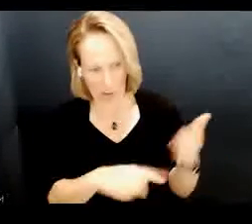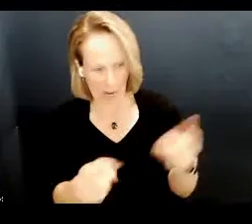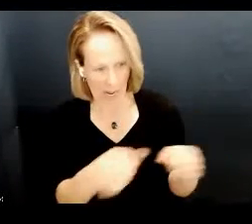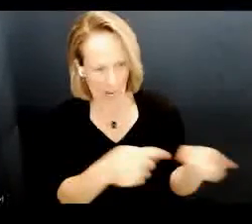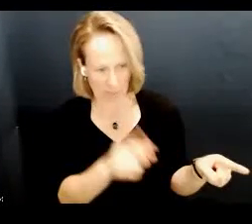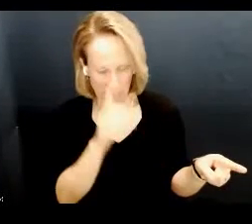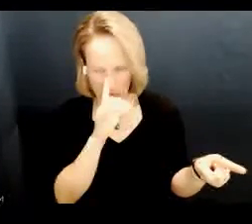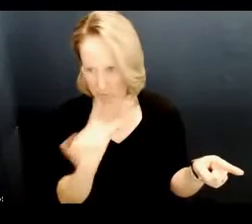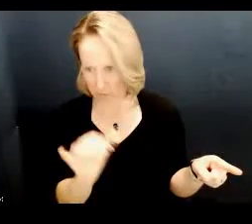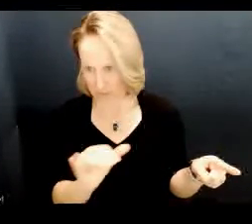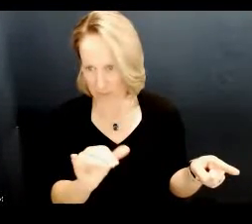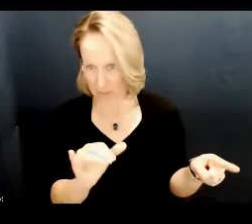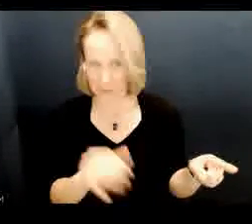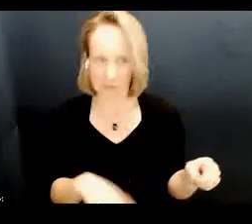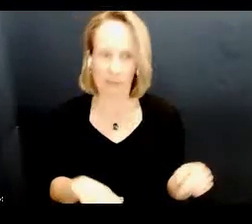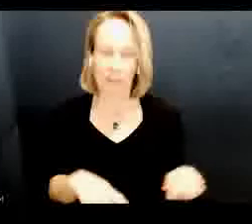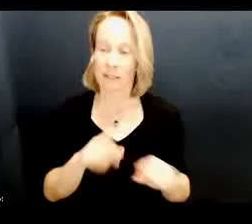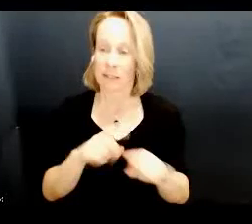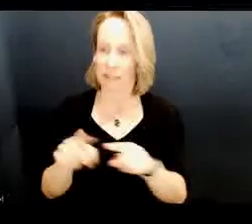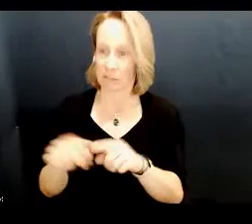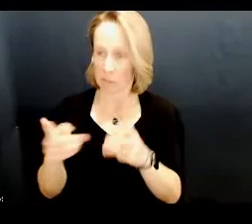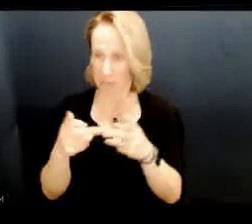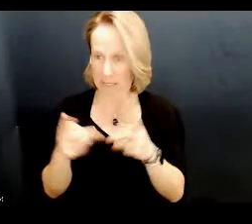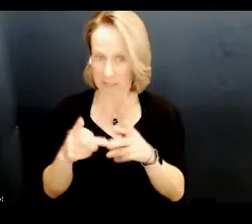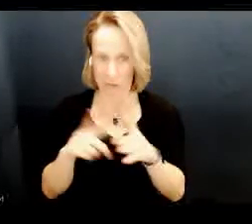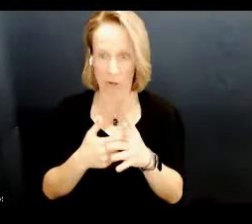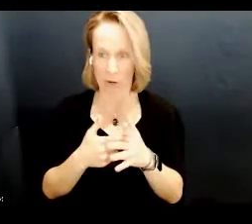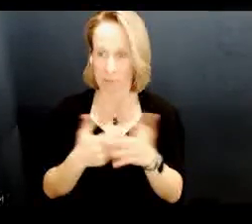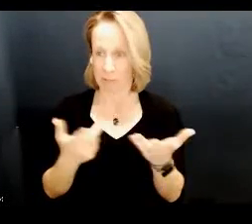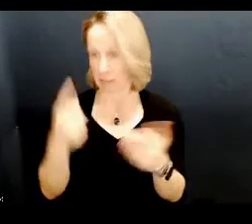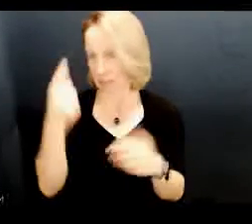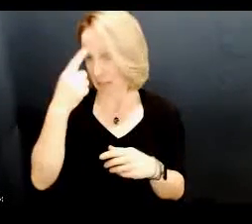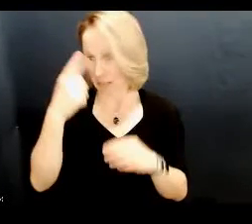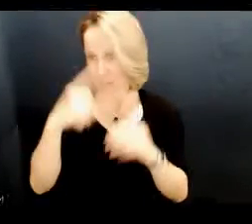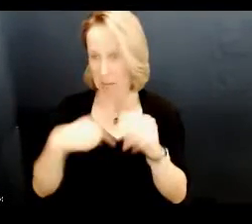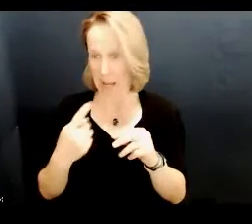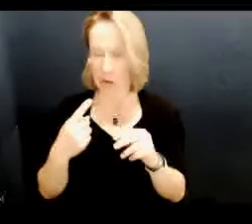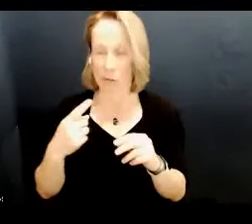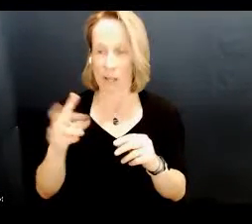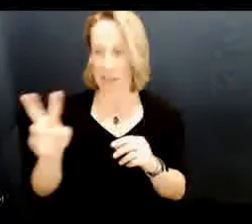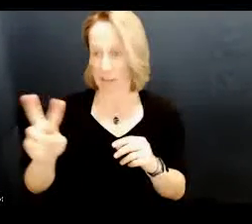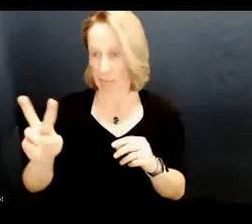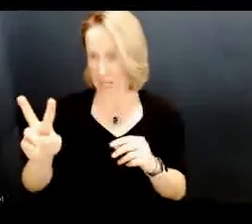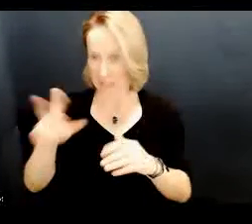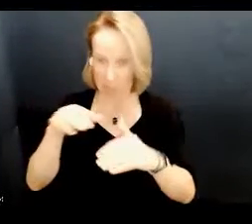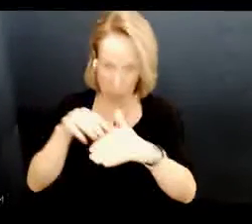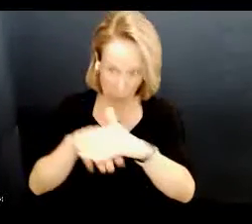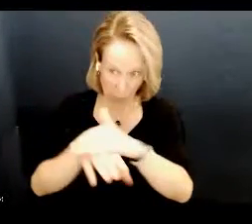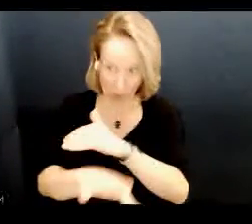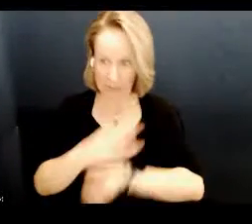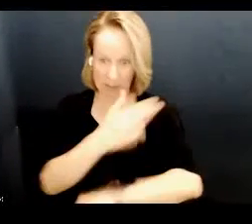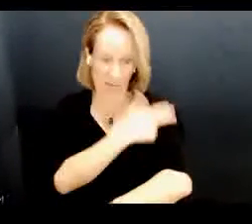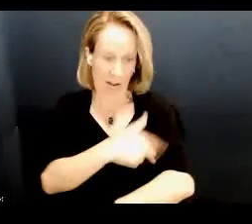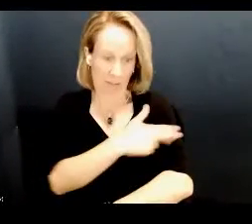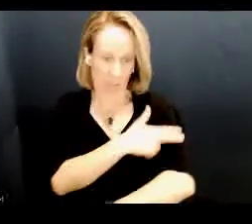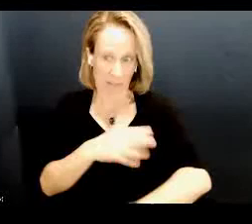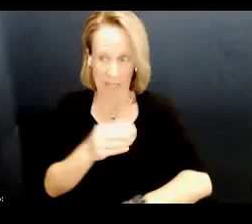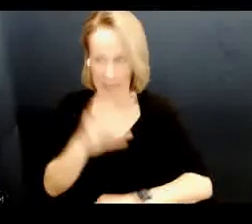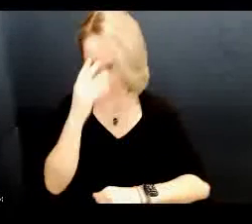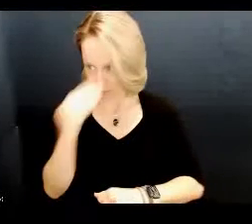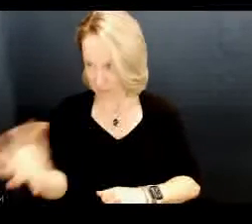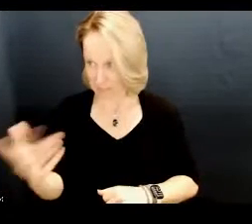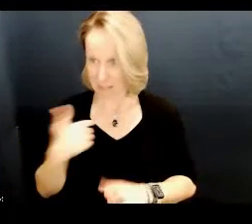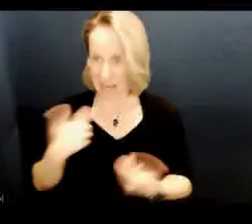different places to start might be the victim walks into a local hospital and discloses that they have experienced a sexual assault. What